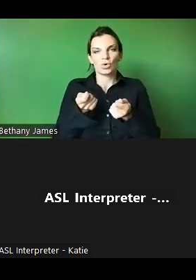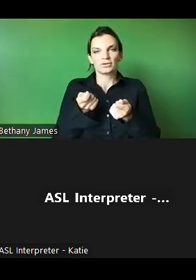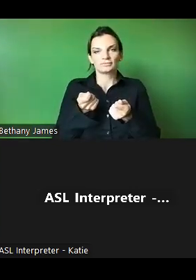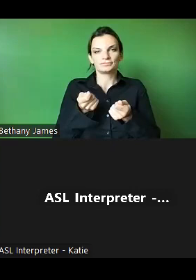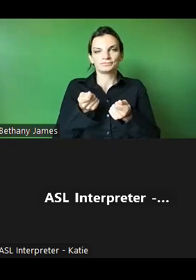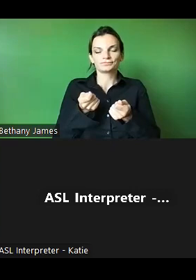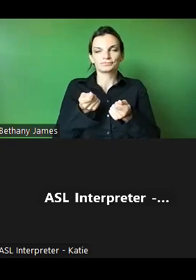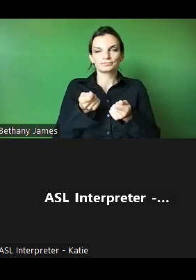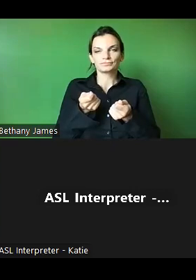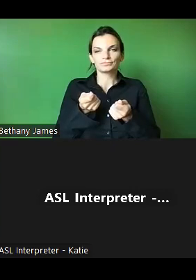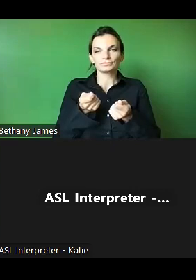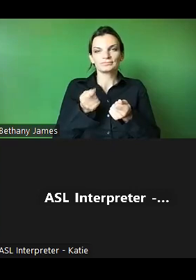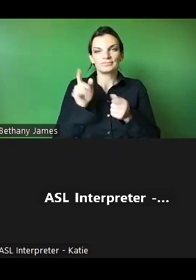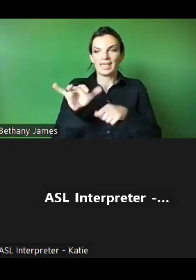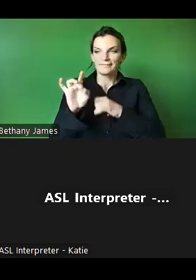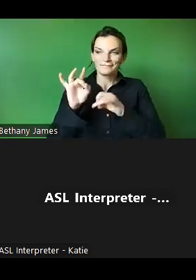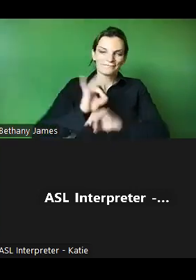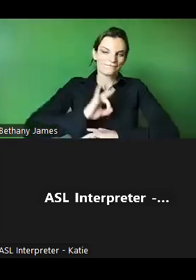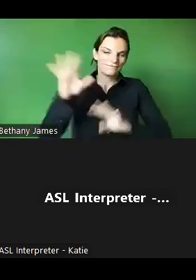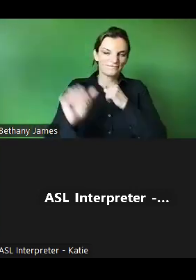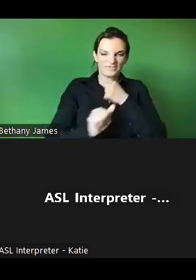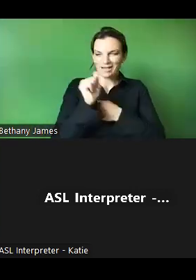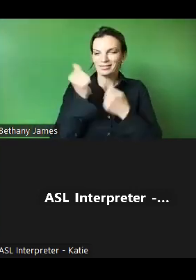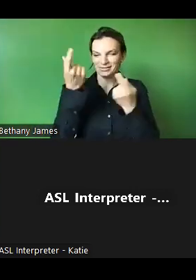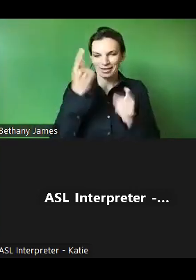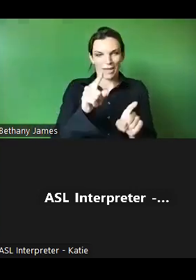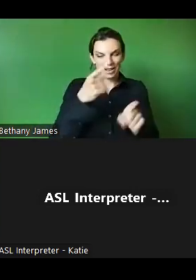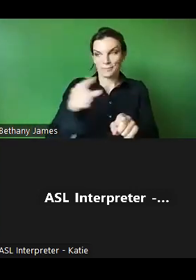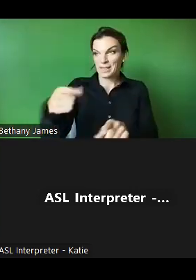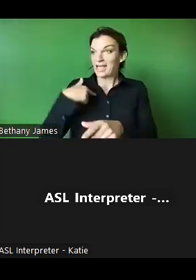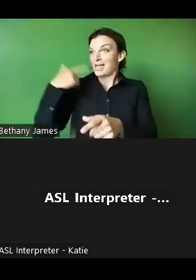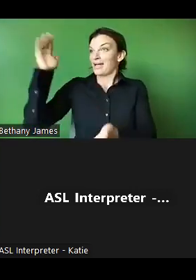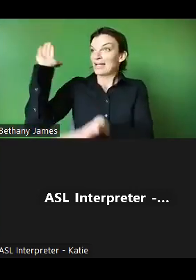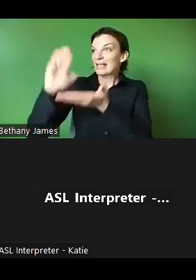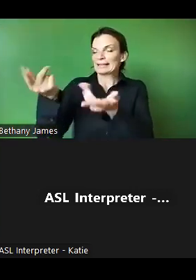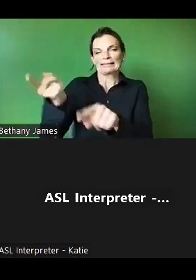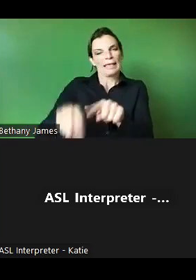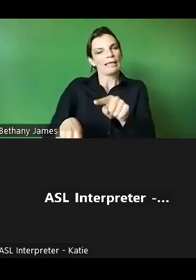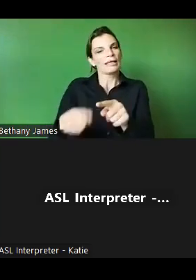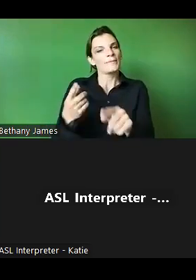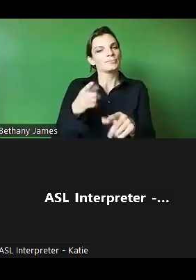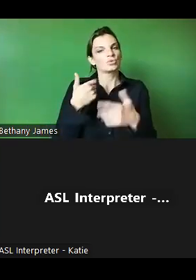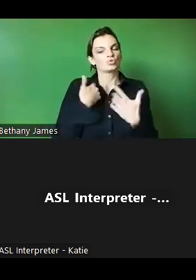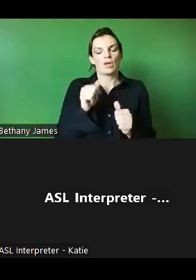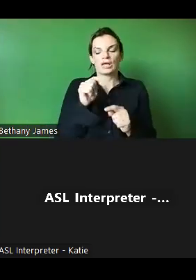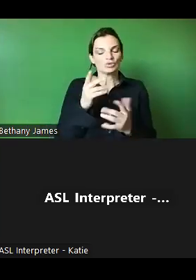the violence that's happening. So go and try to be a decent human